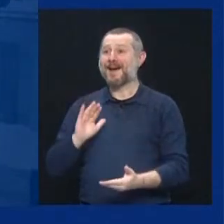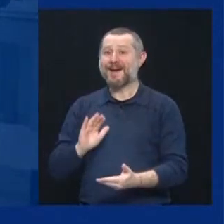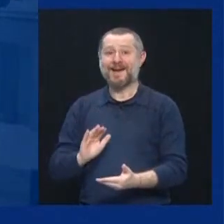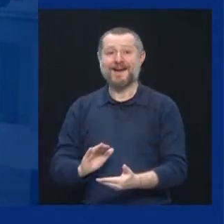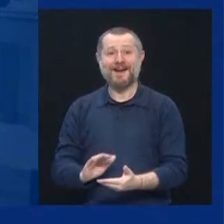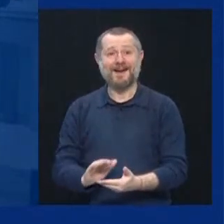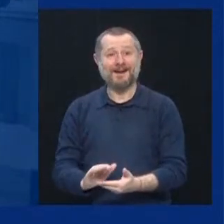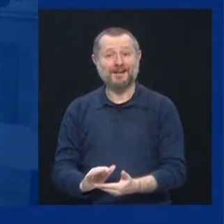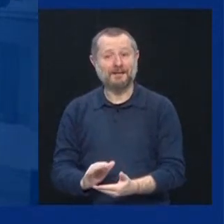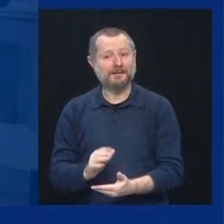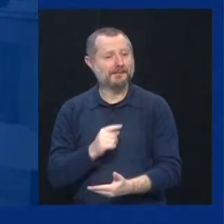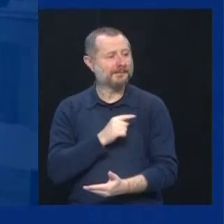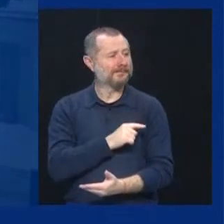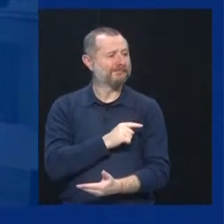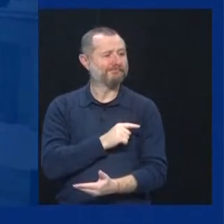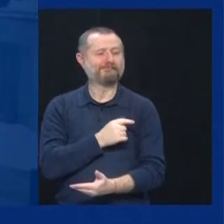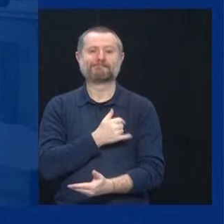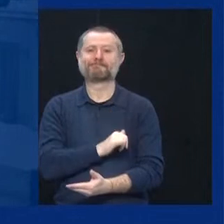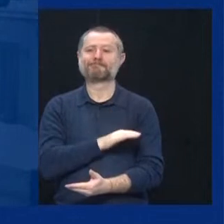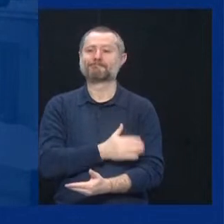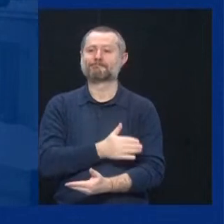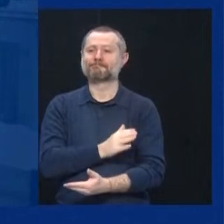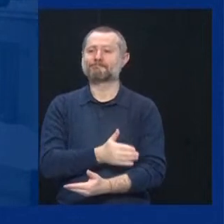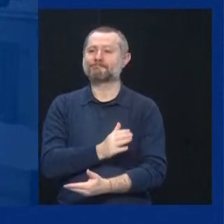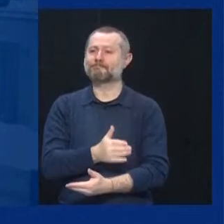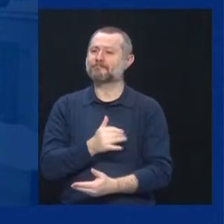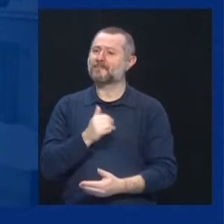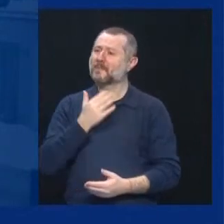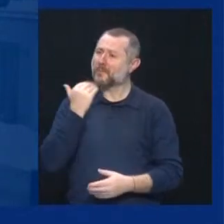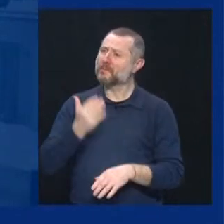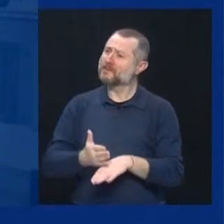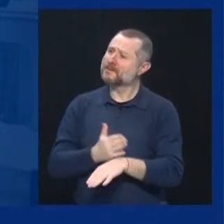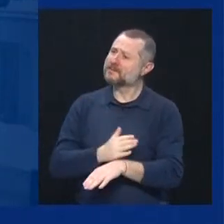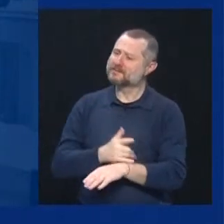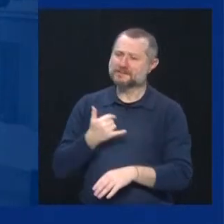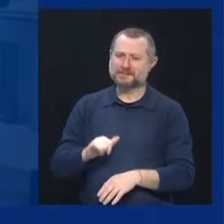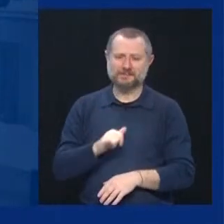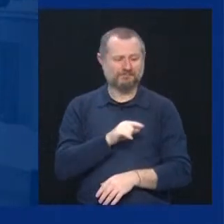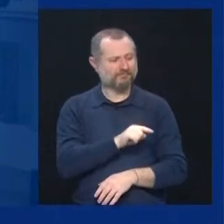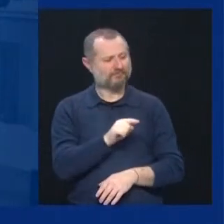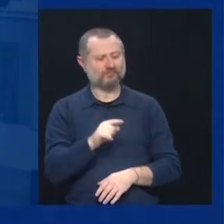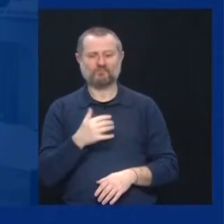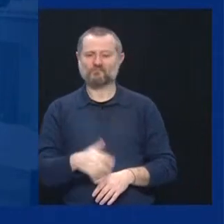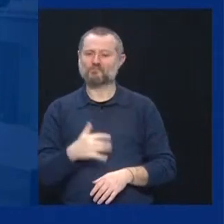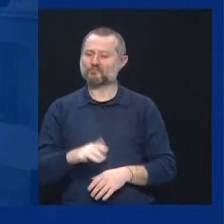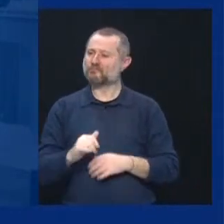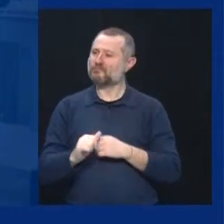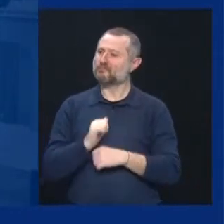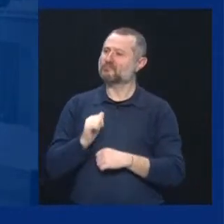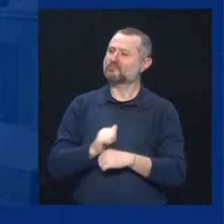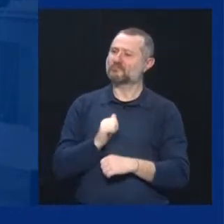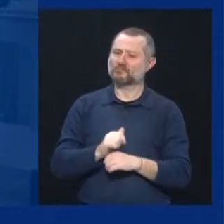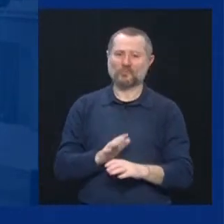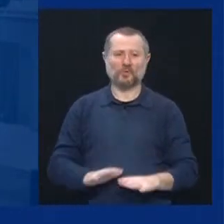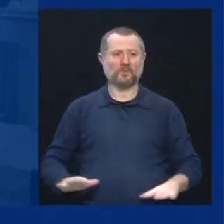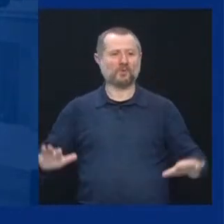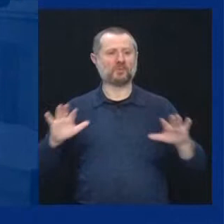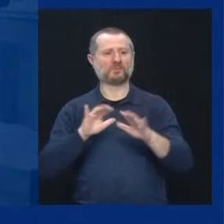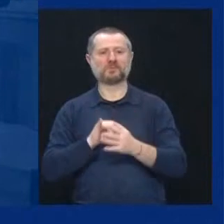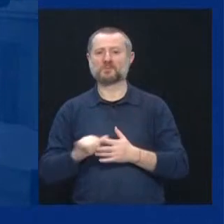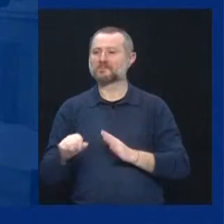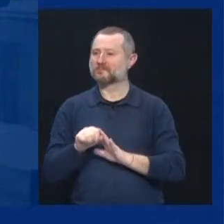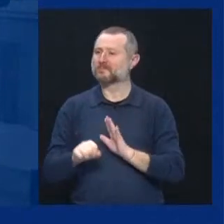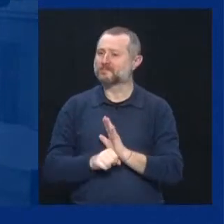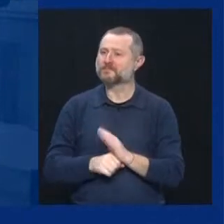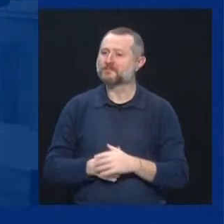this. And we are getting past it, but it is still dangerous, my friends. And